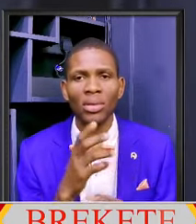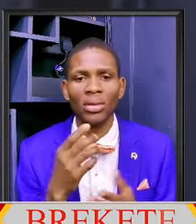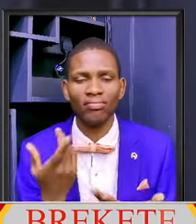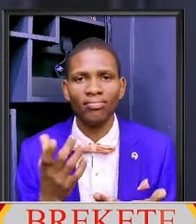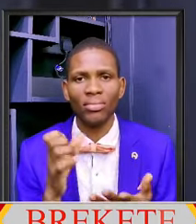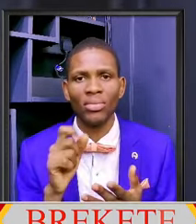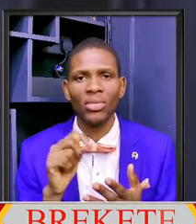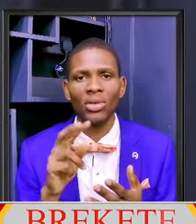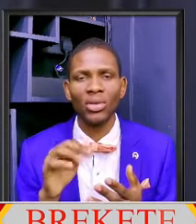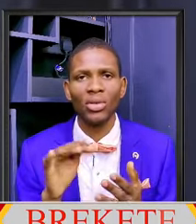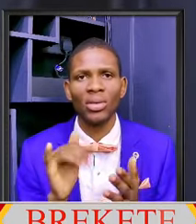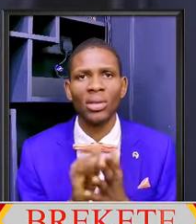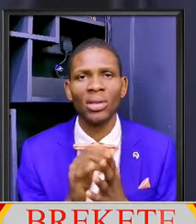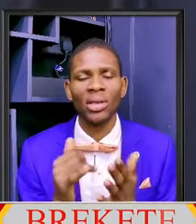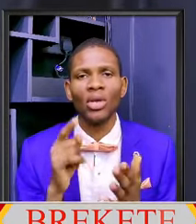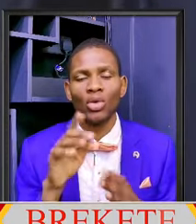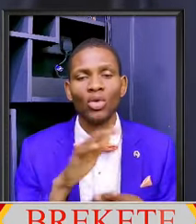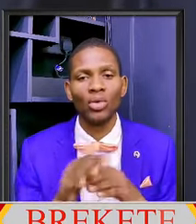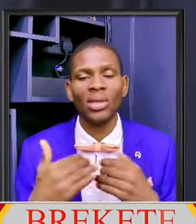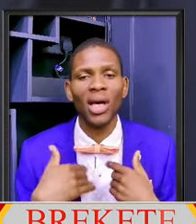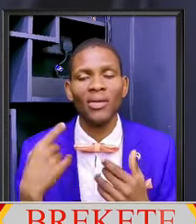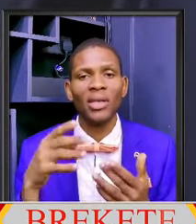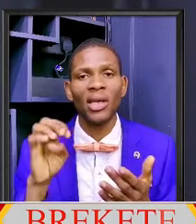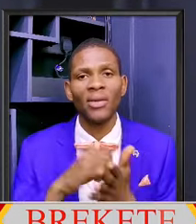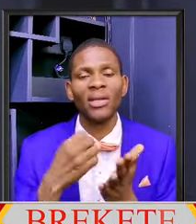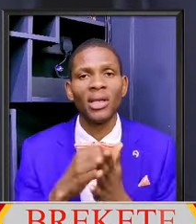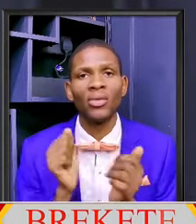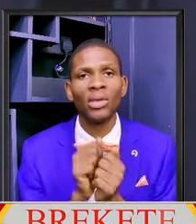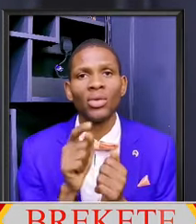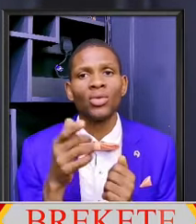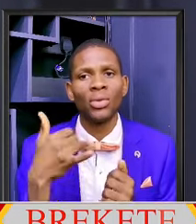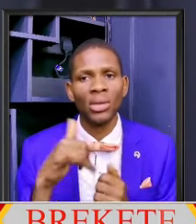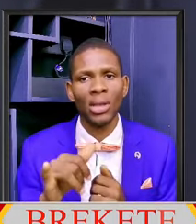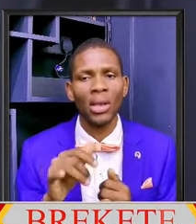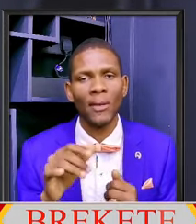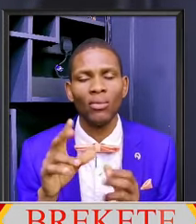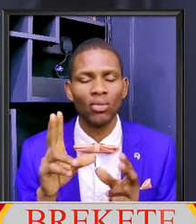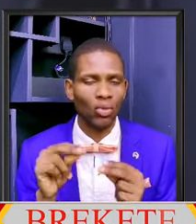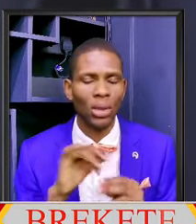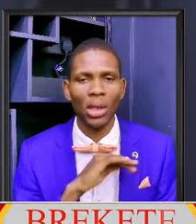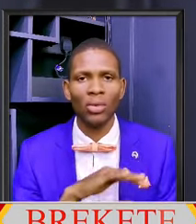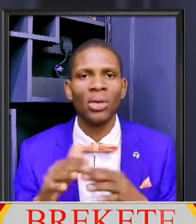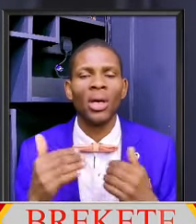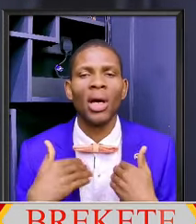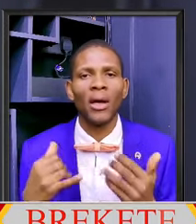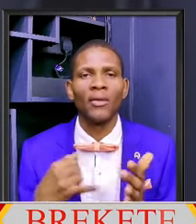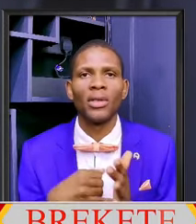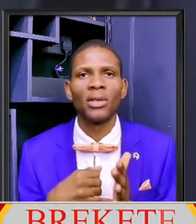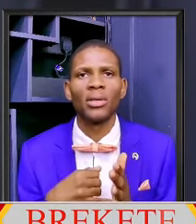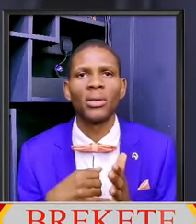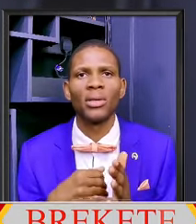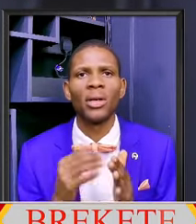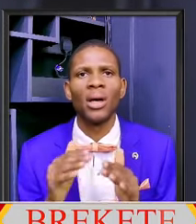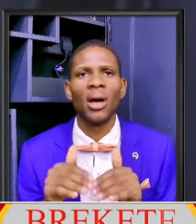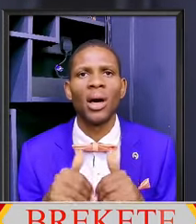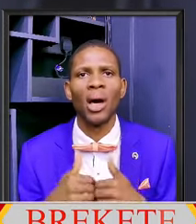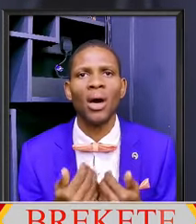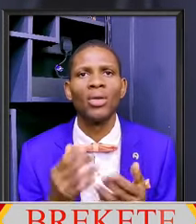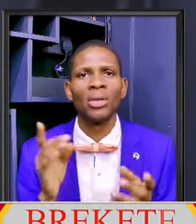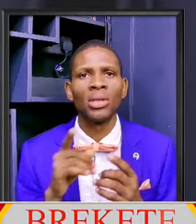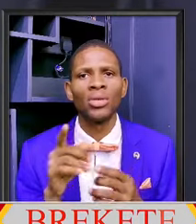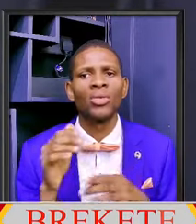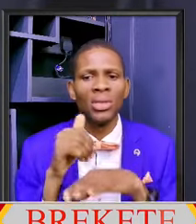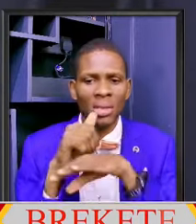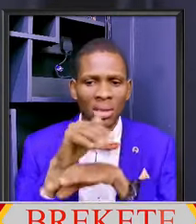back to the radio station. So you don't have the evidence? Right now, I don't have the evidence. How did you send